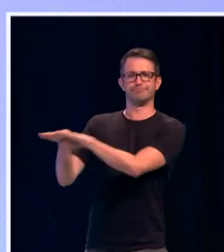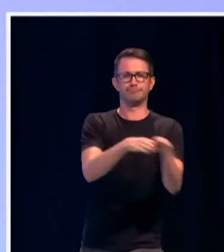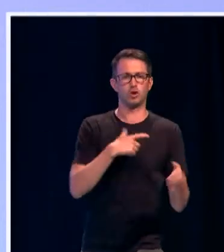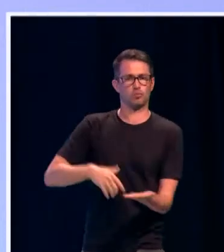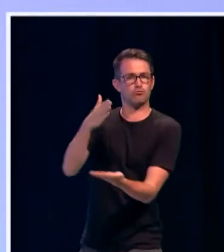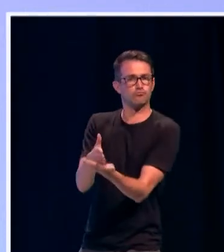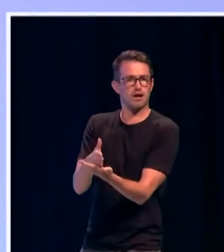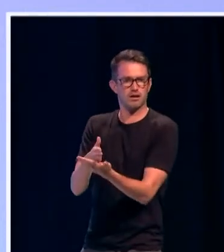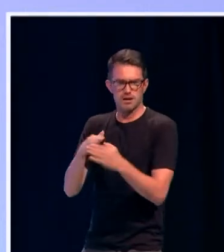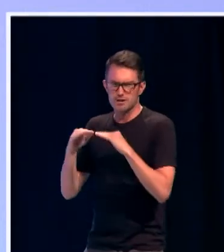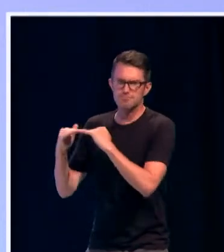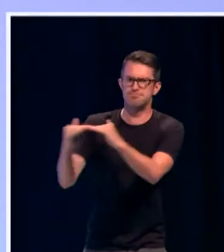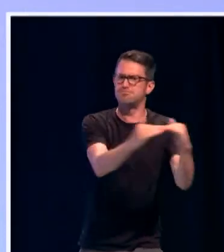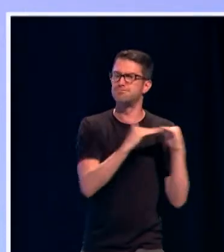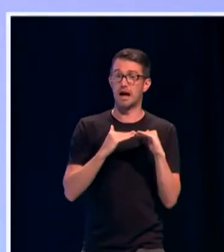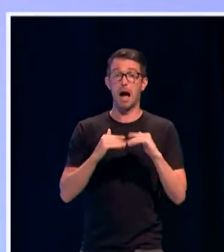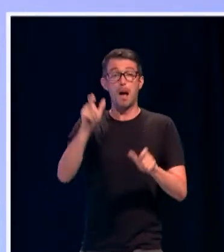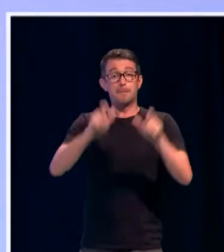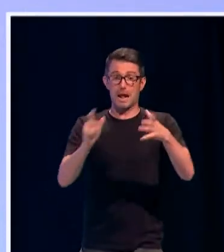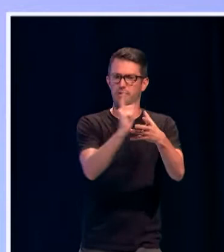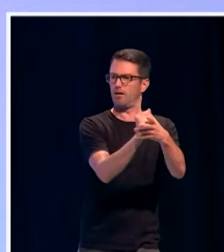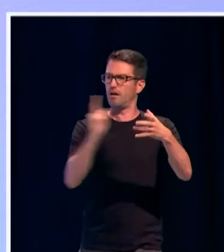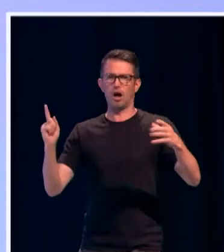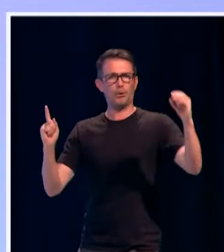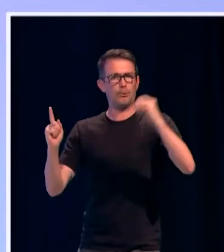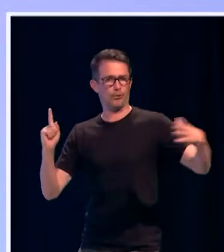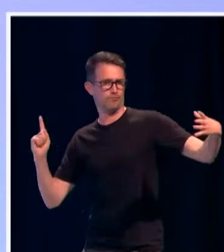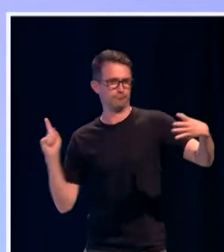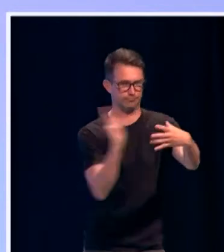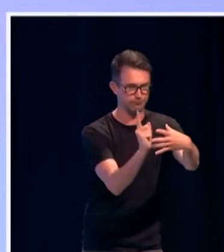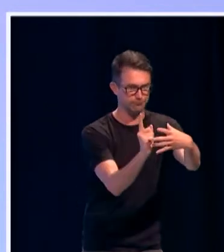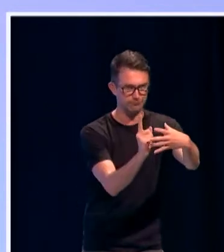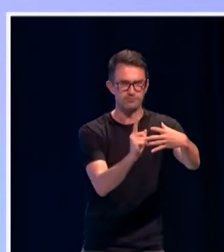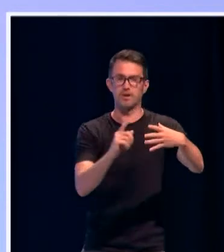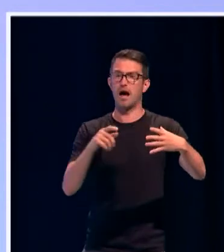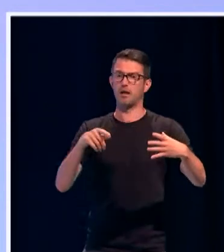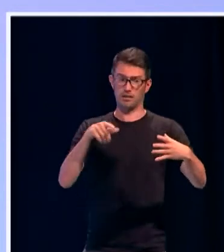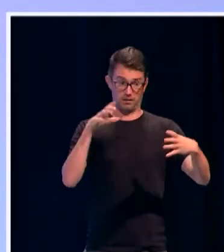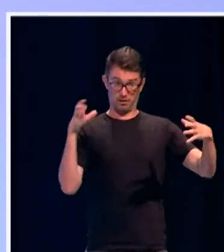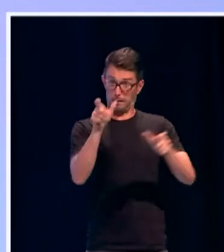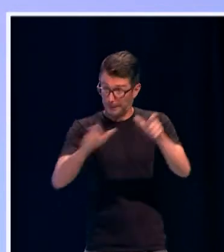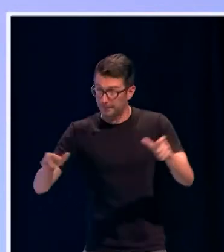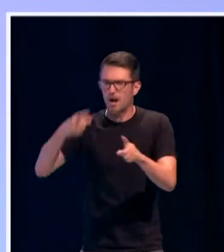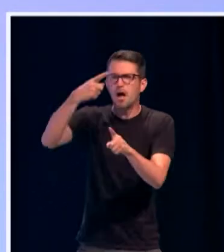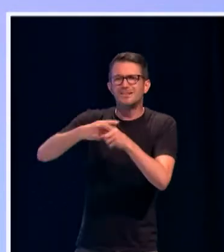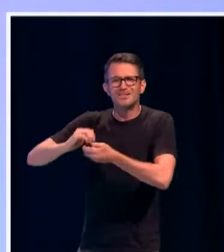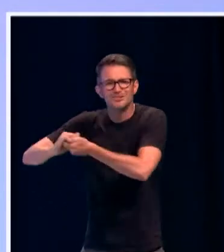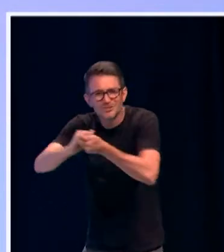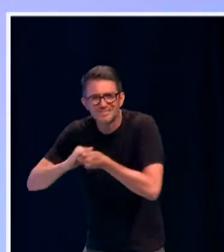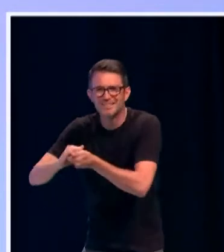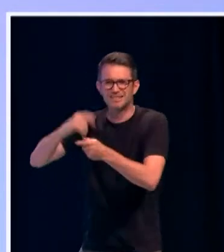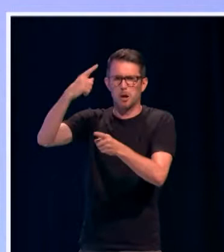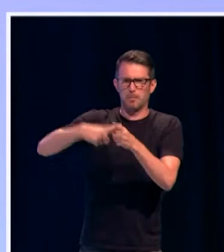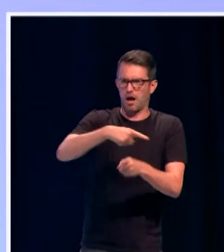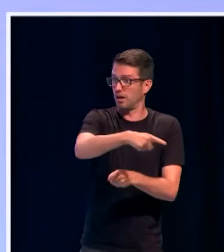country disabled people's organisations to build their capacity so that they can give voice to people with disabilities